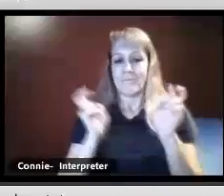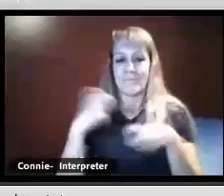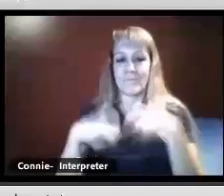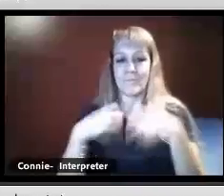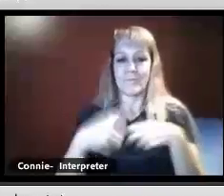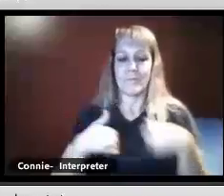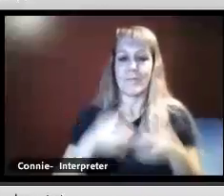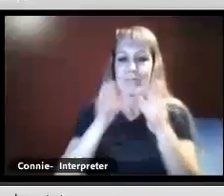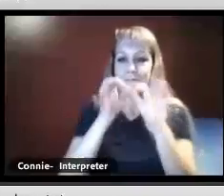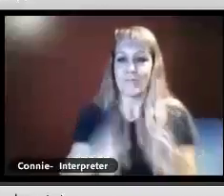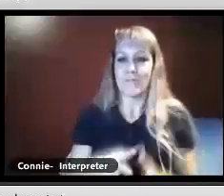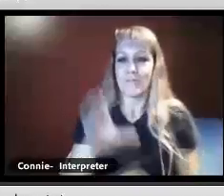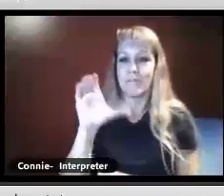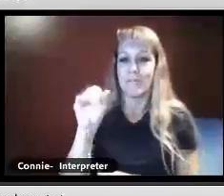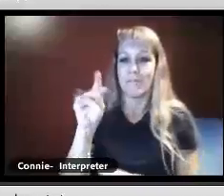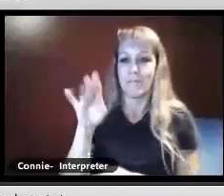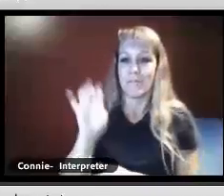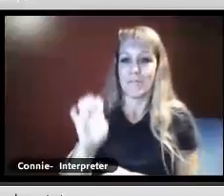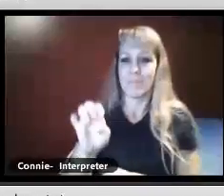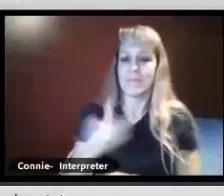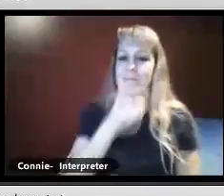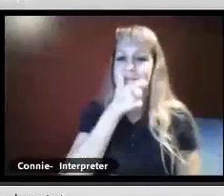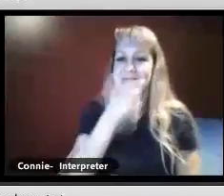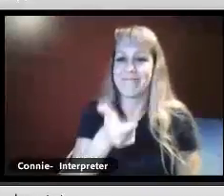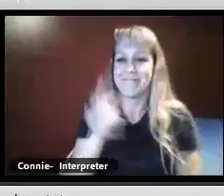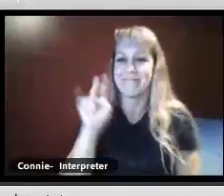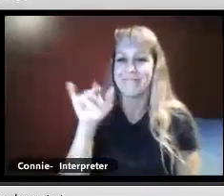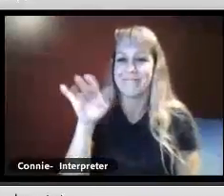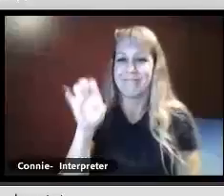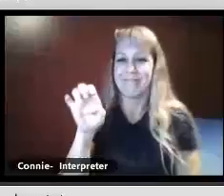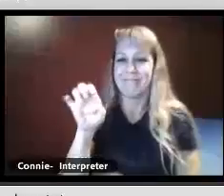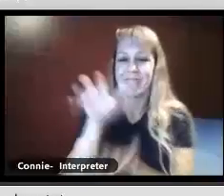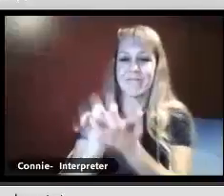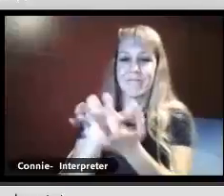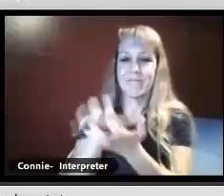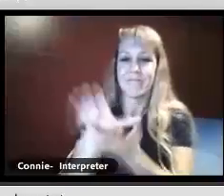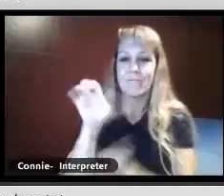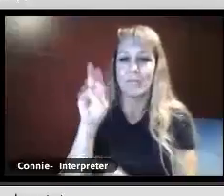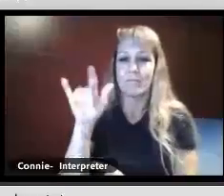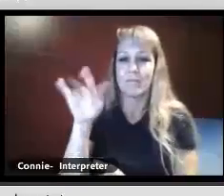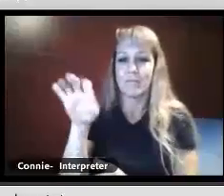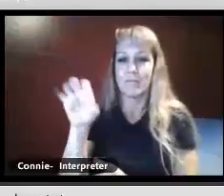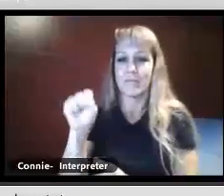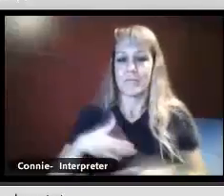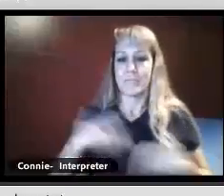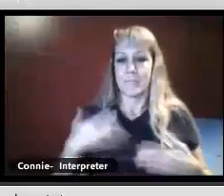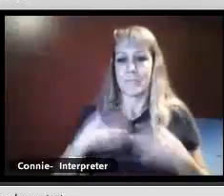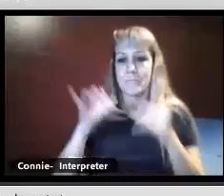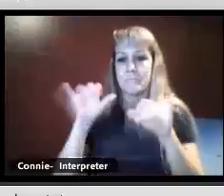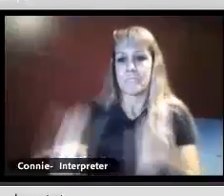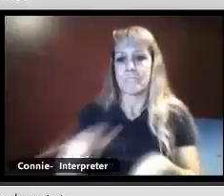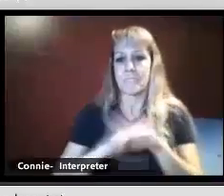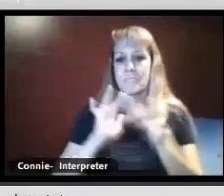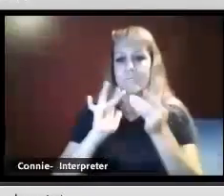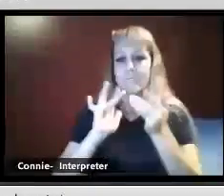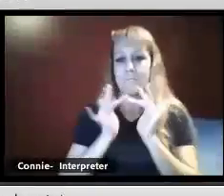Connie. Watch out for Nile crocodiles, and I'll be happy to stay online for a while. Thank